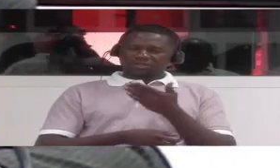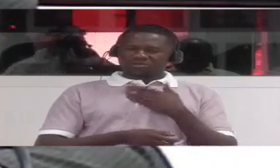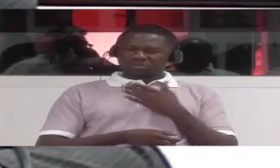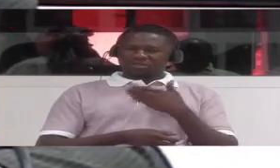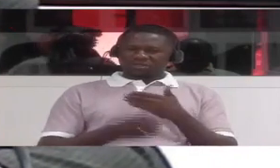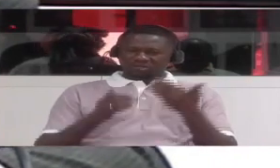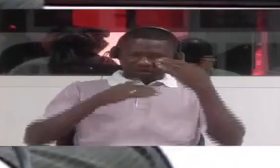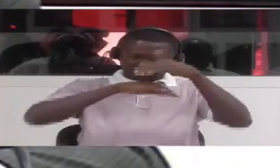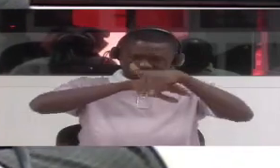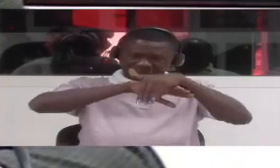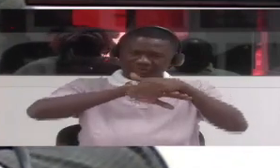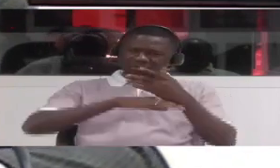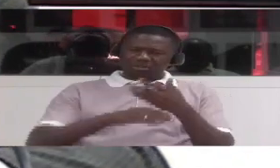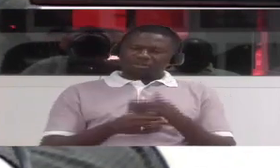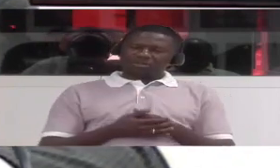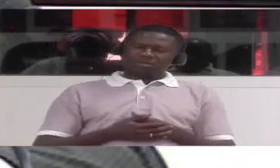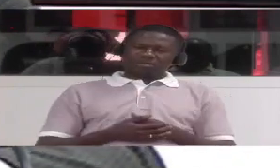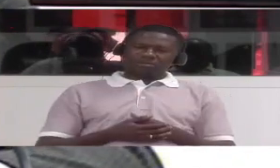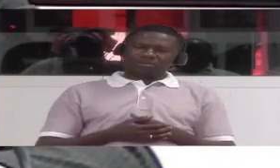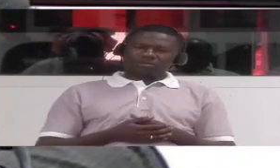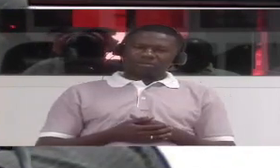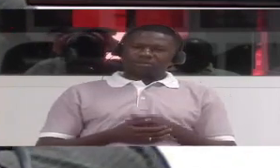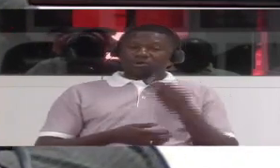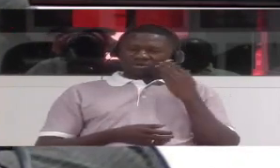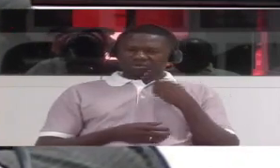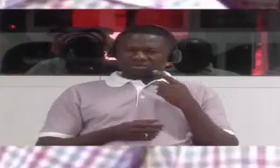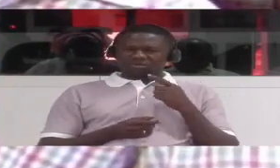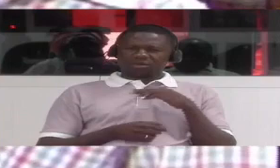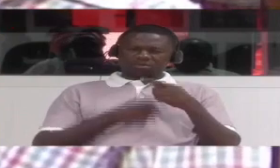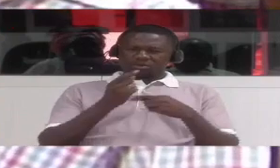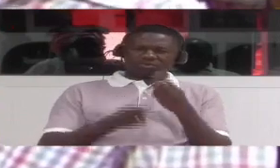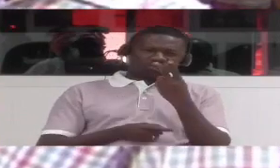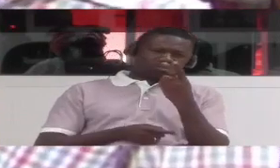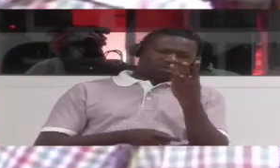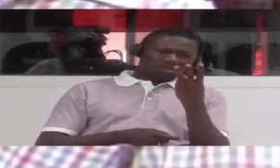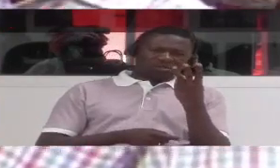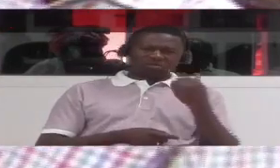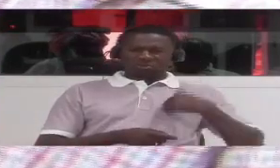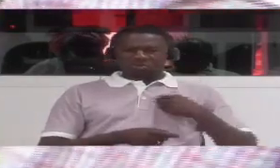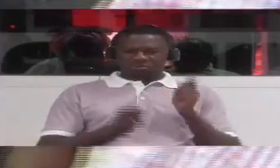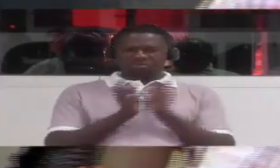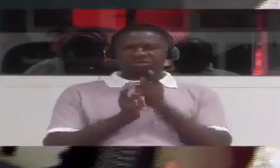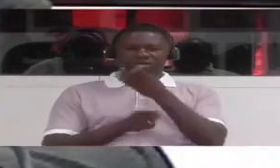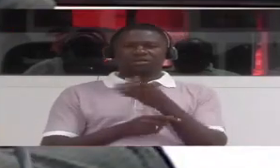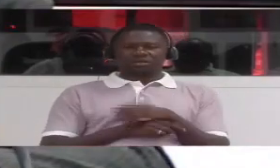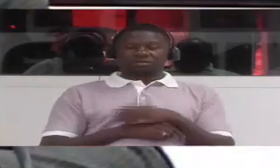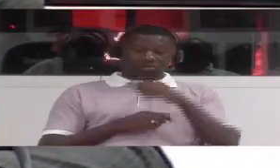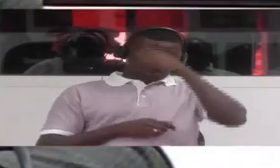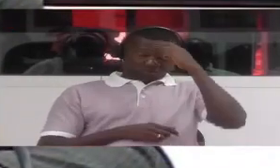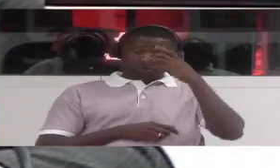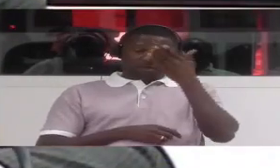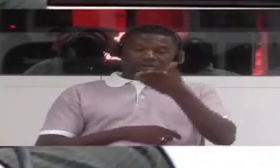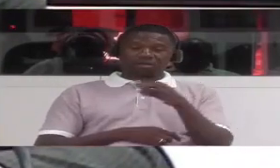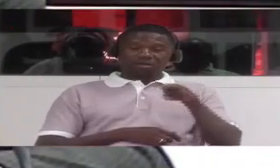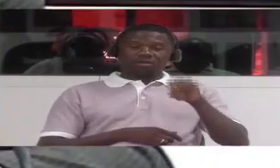When NIA, I think it was only two or three people we found there at the time, in terms of staff.